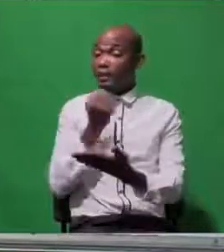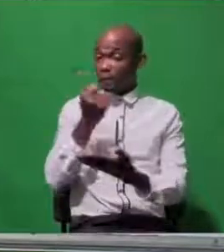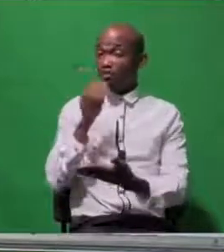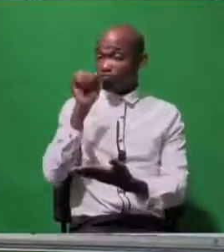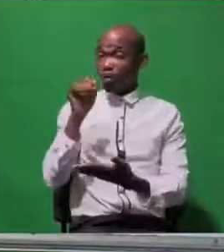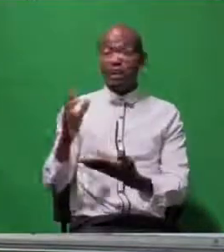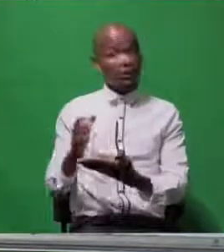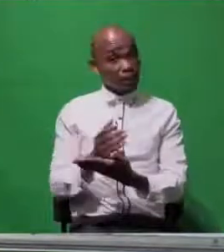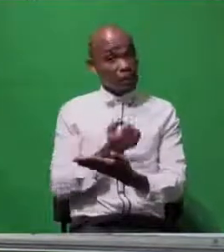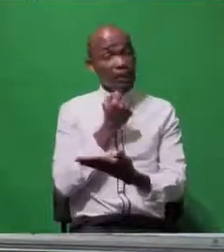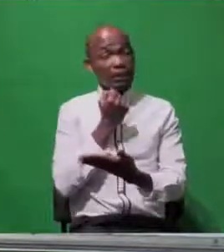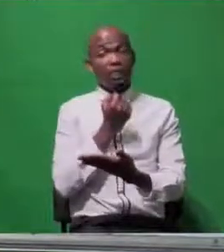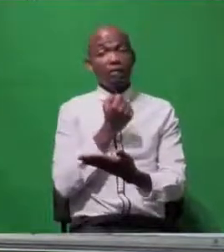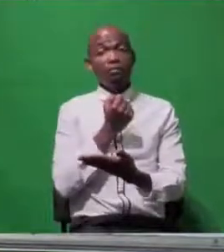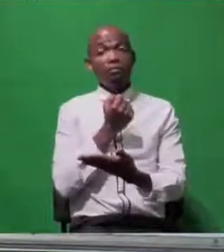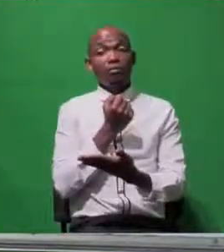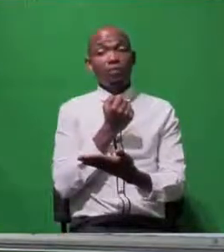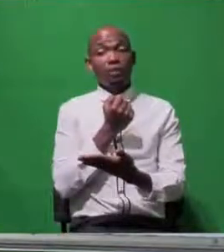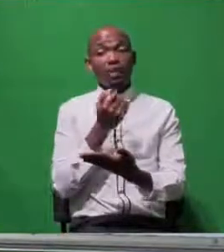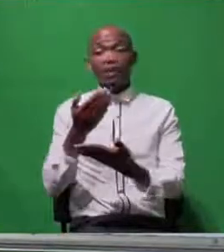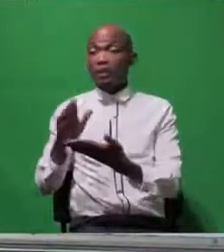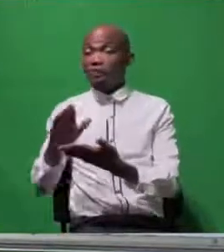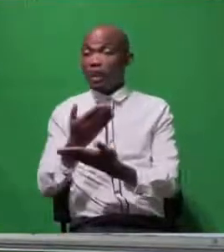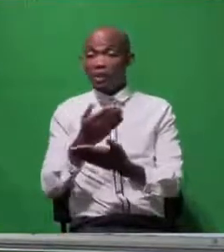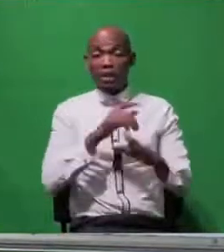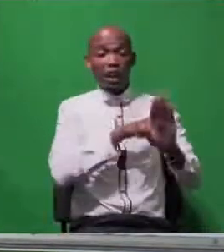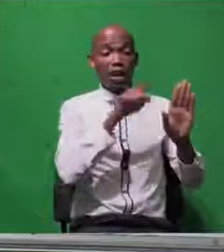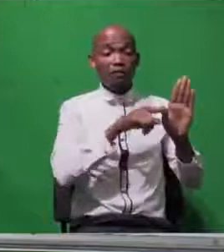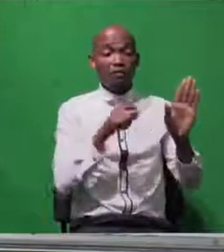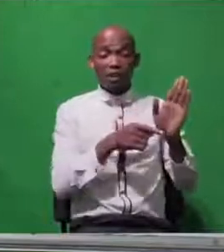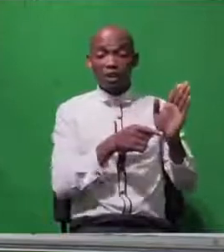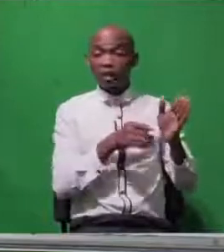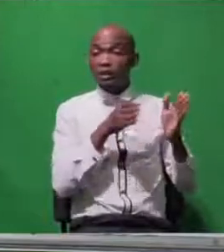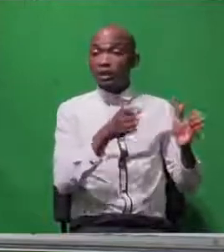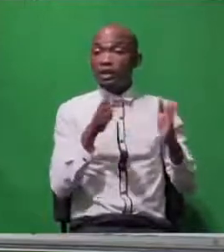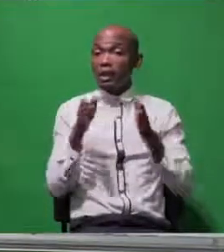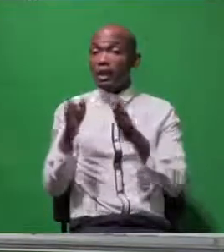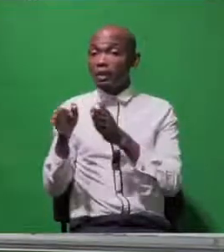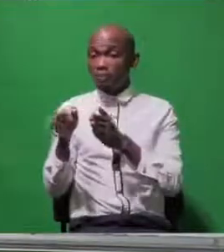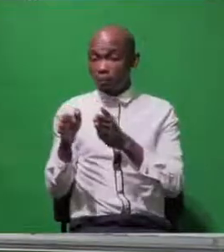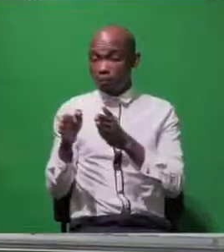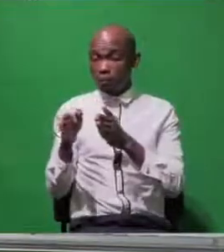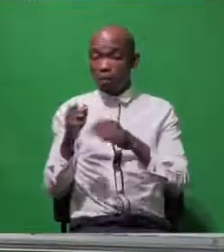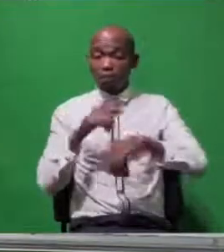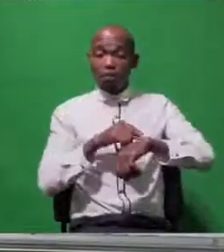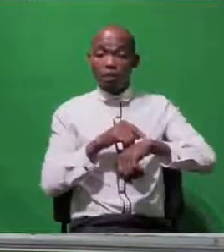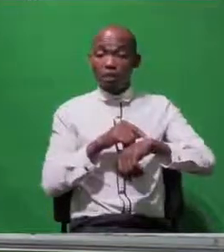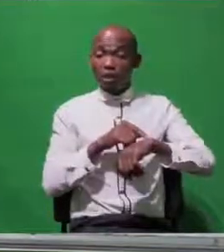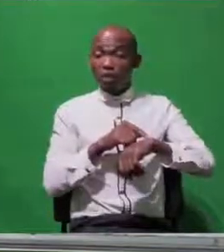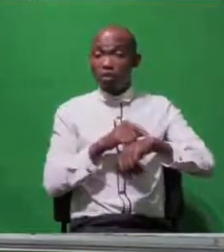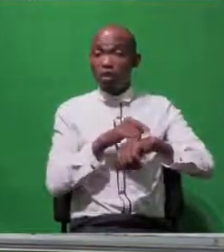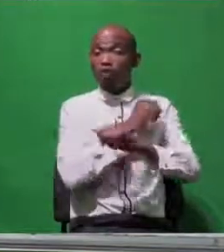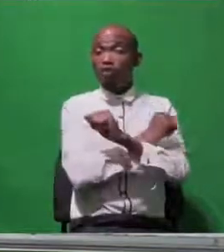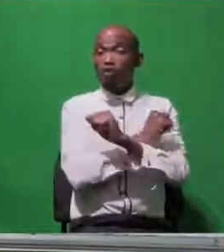in dividing the Africans into classes. During colonial era, there